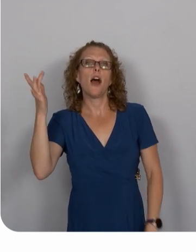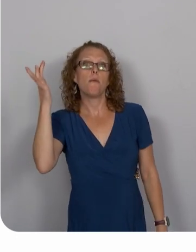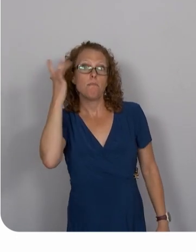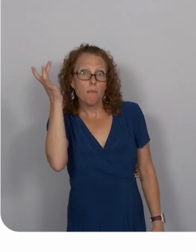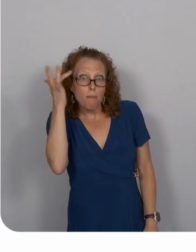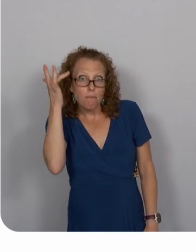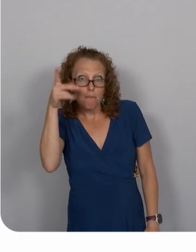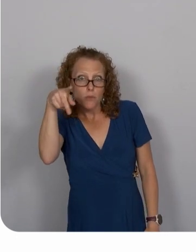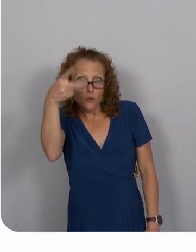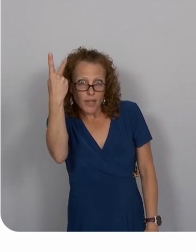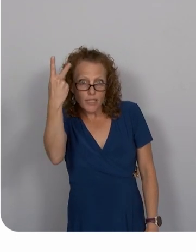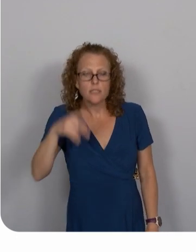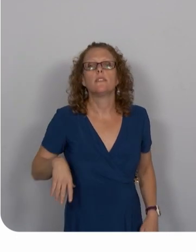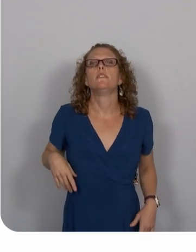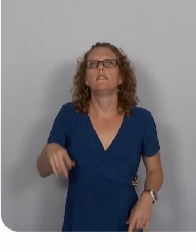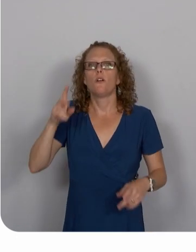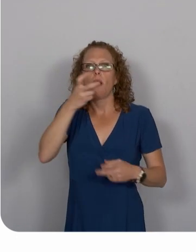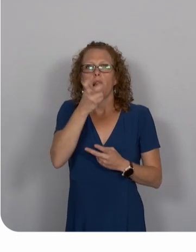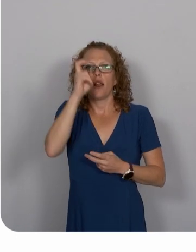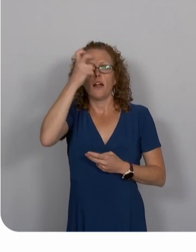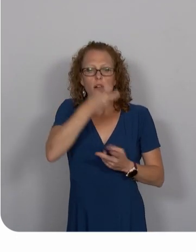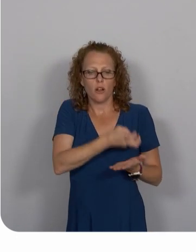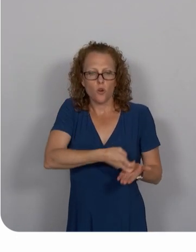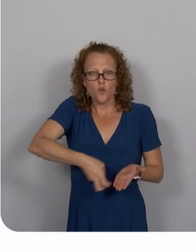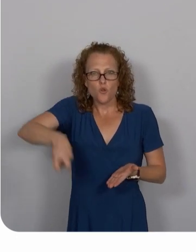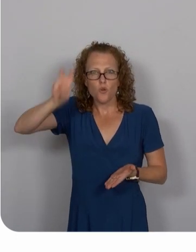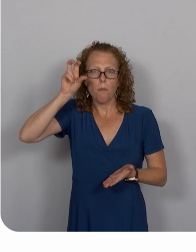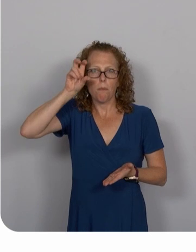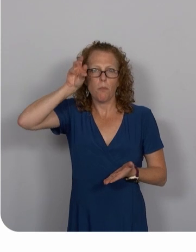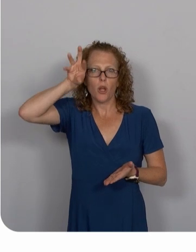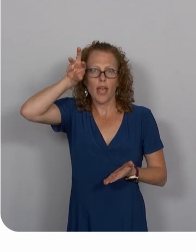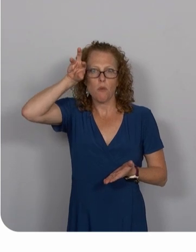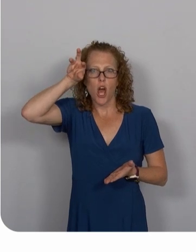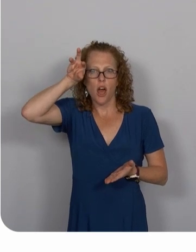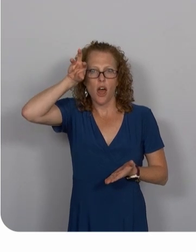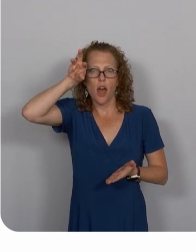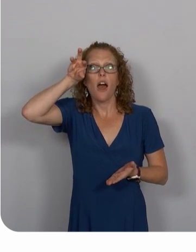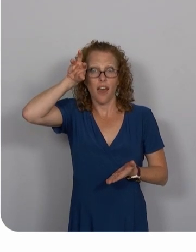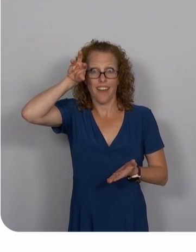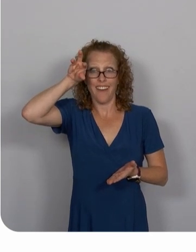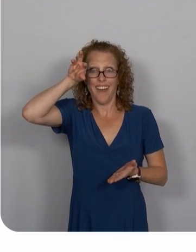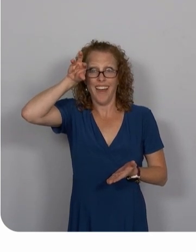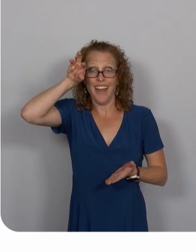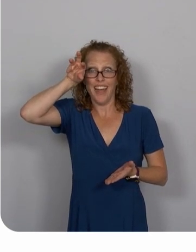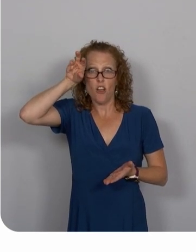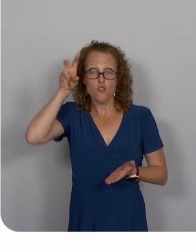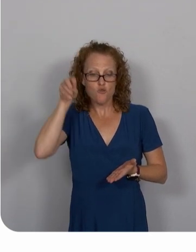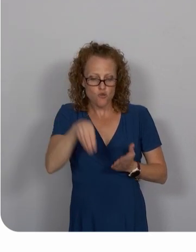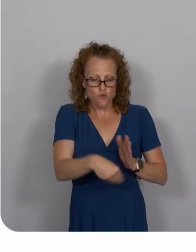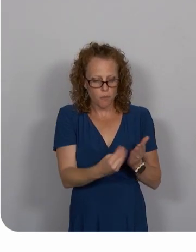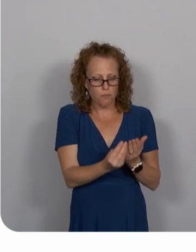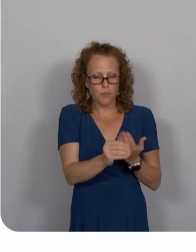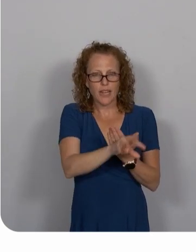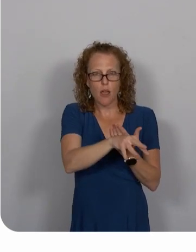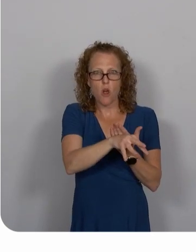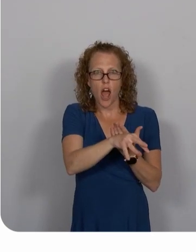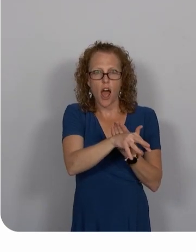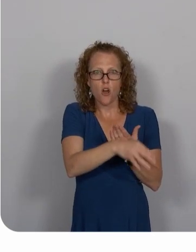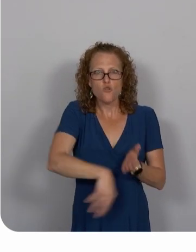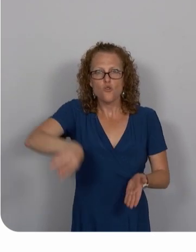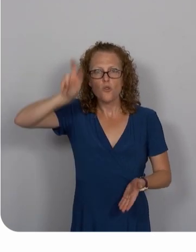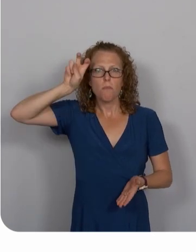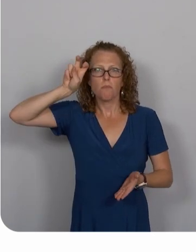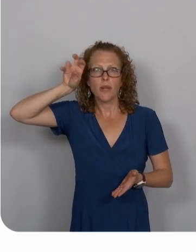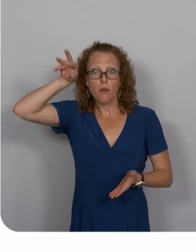you immediately switch from your phone camera to your glasses camera. You can toggle back and forth throughout your live